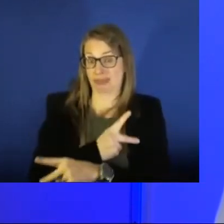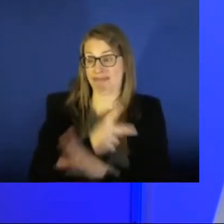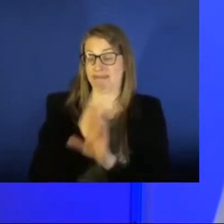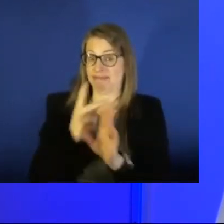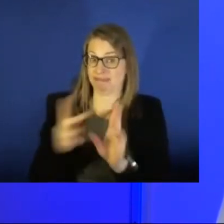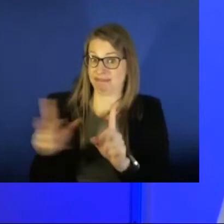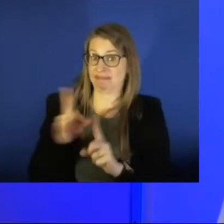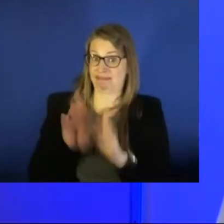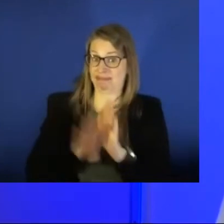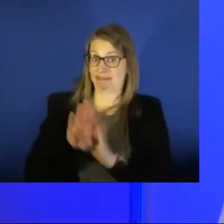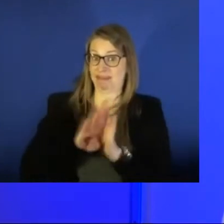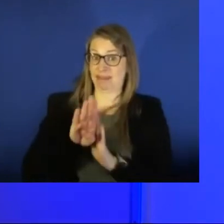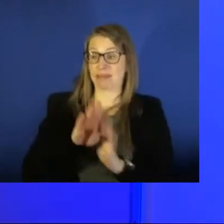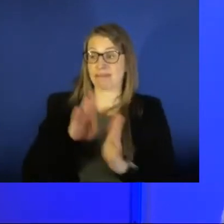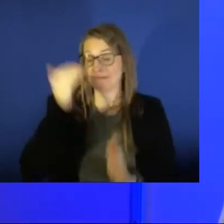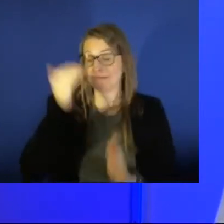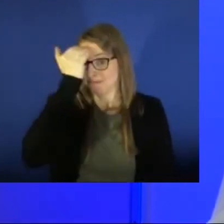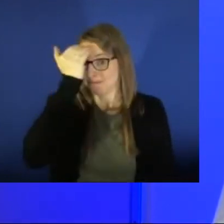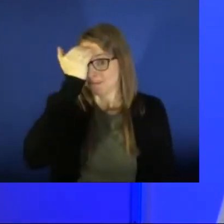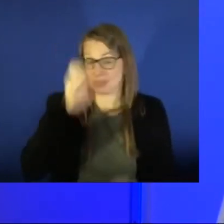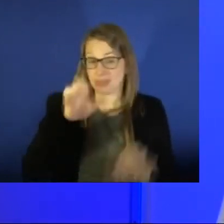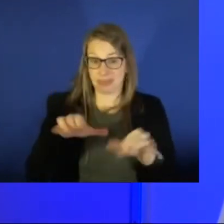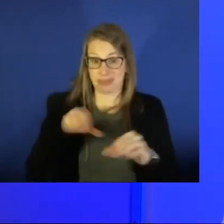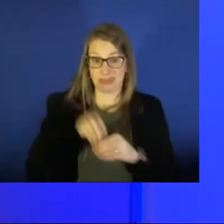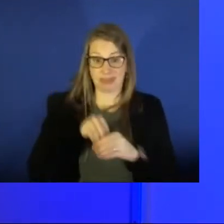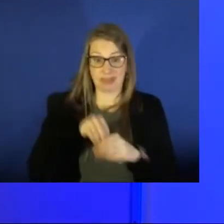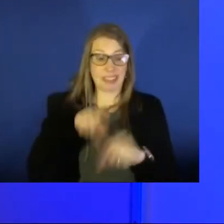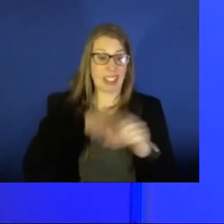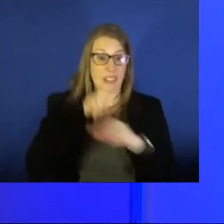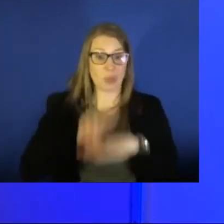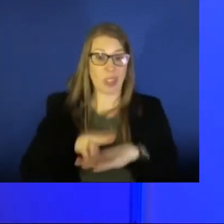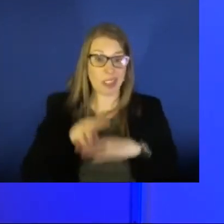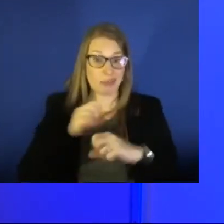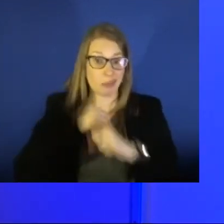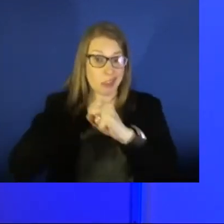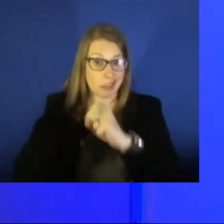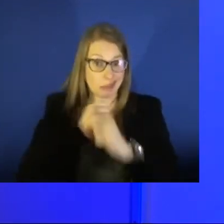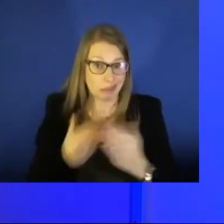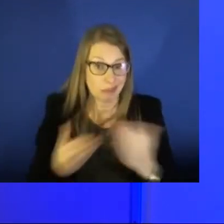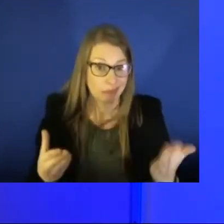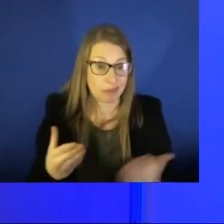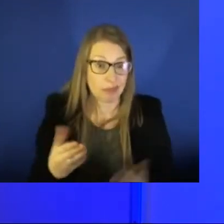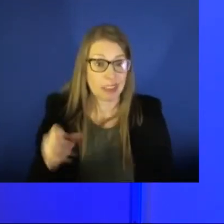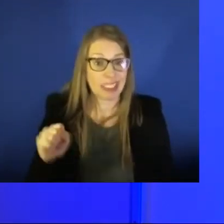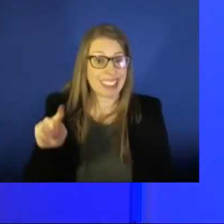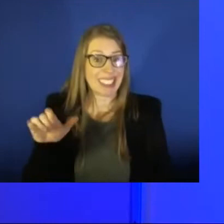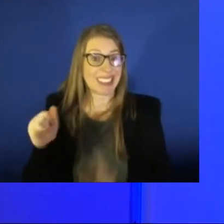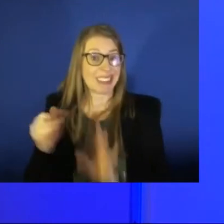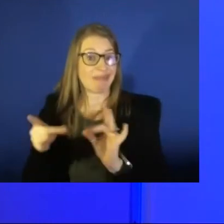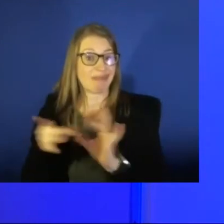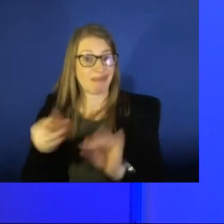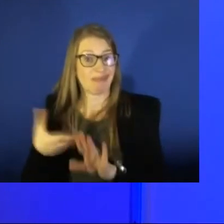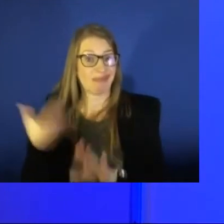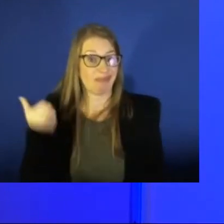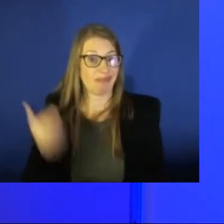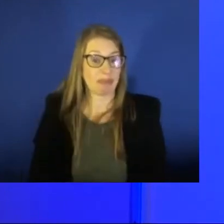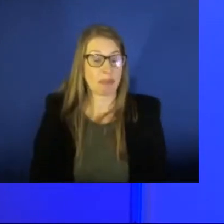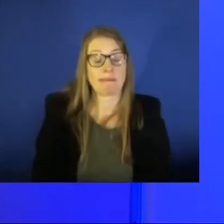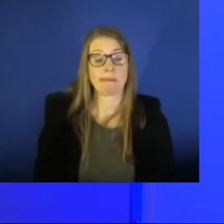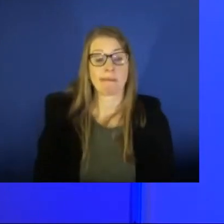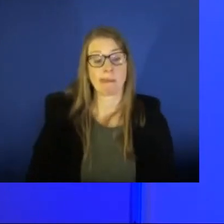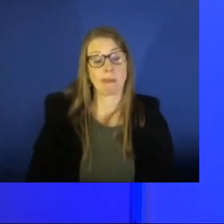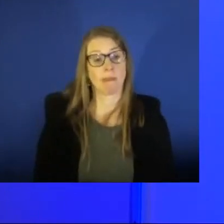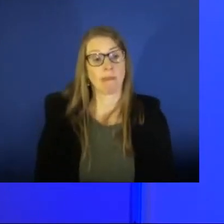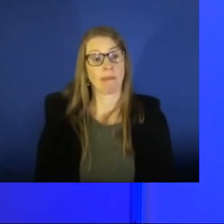inside, or because you can't really wear protective gear, as Stites has talked about earlier. And in terms